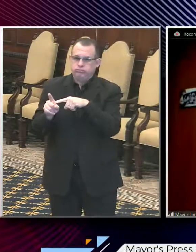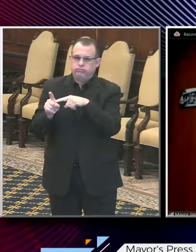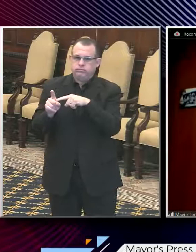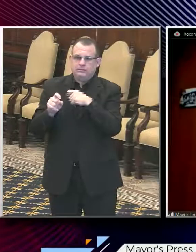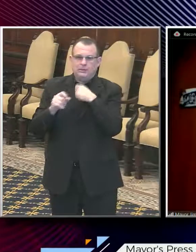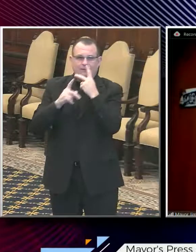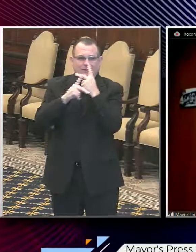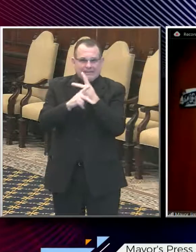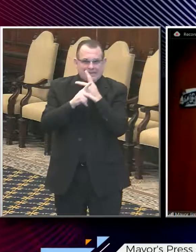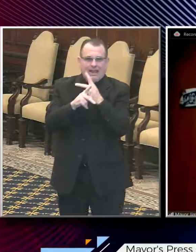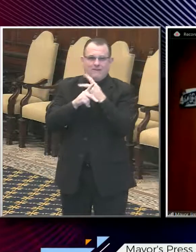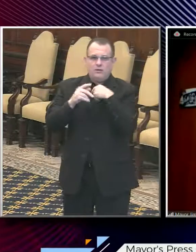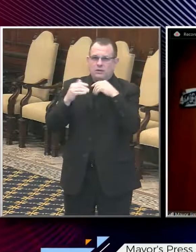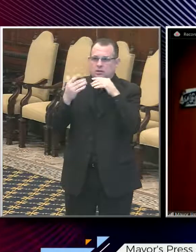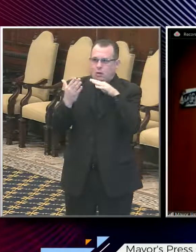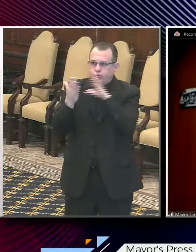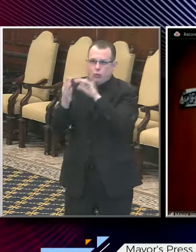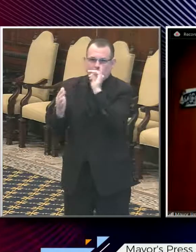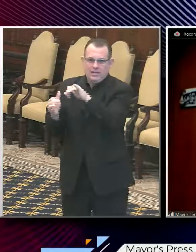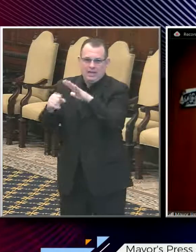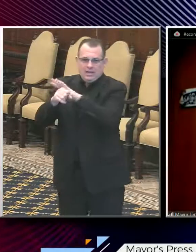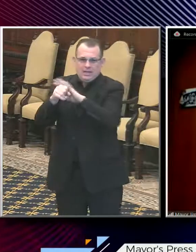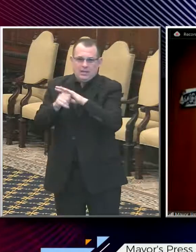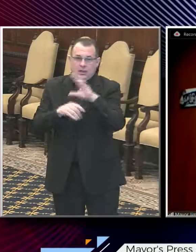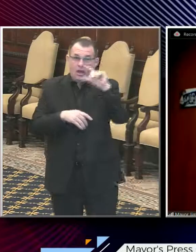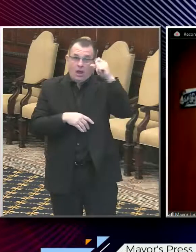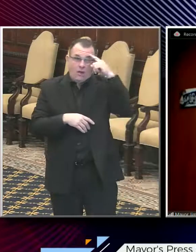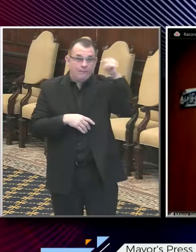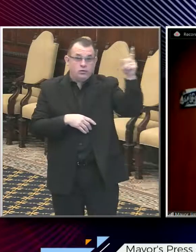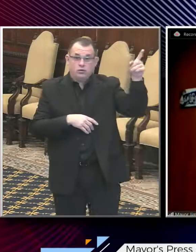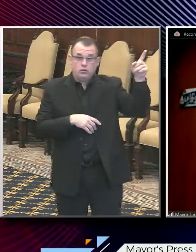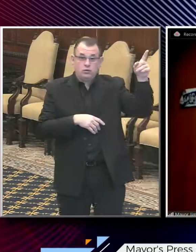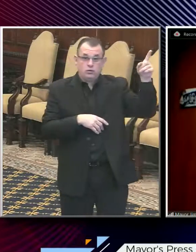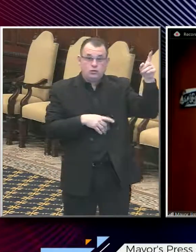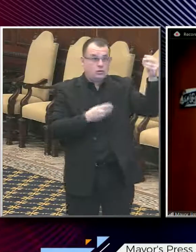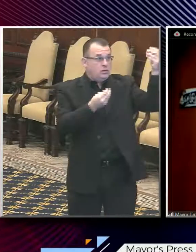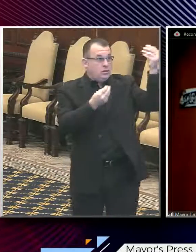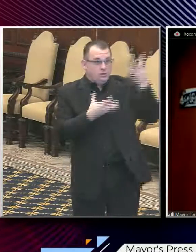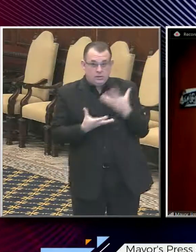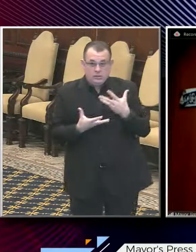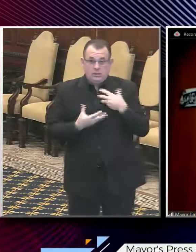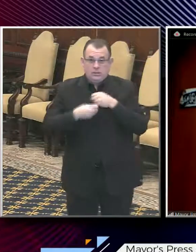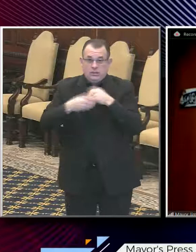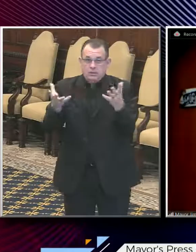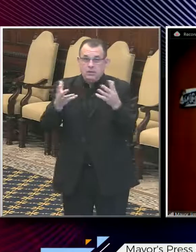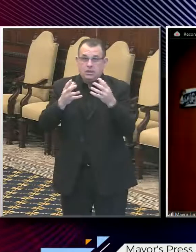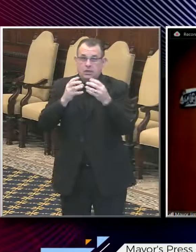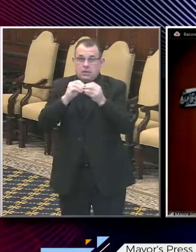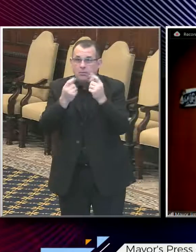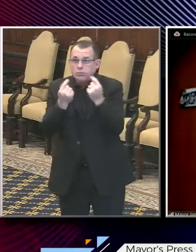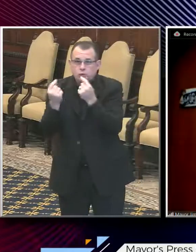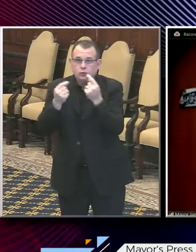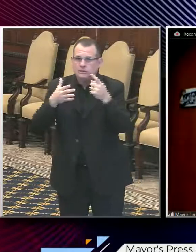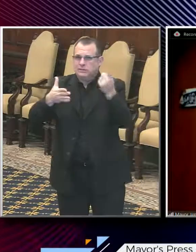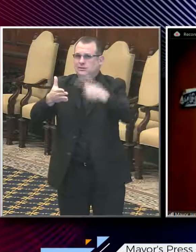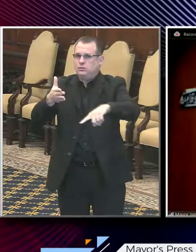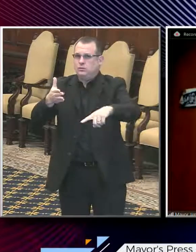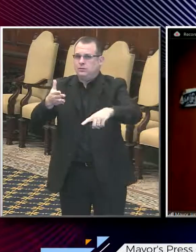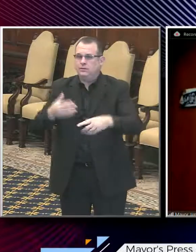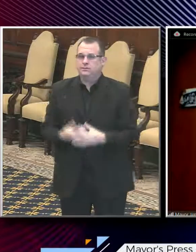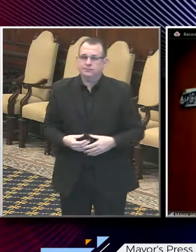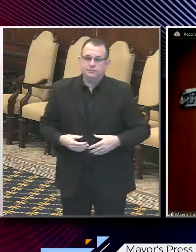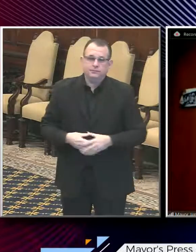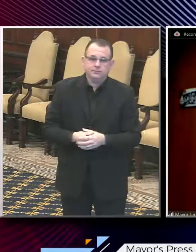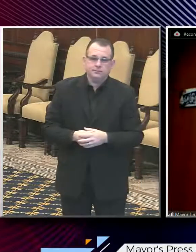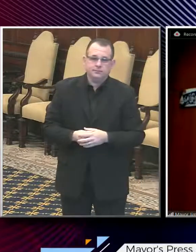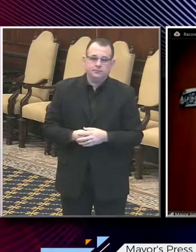their diligence on this. We expect to have more information to share over the next week. One thing that is clear from the governor's plan, to get a